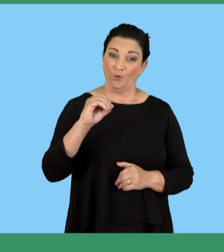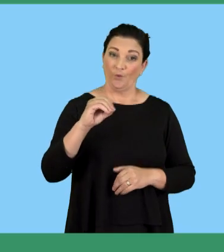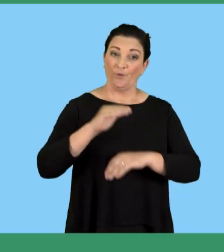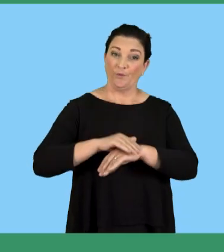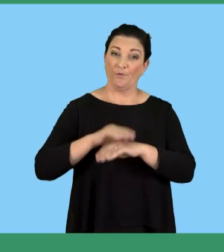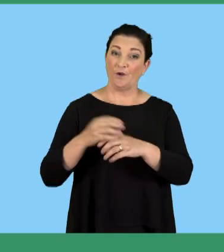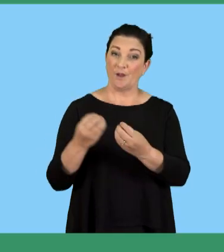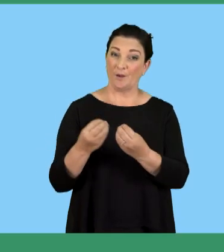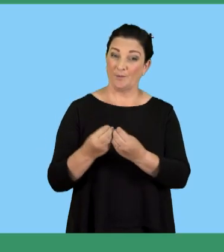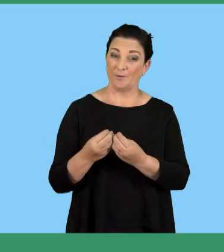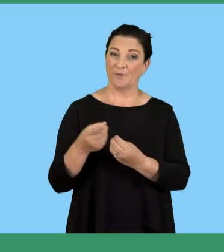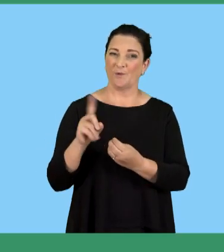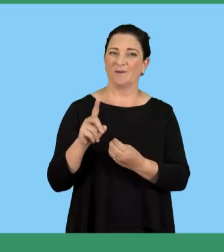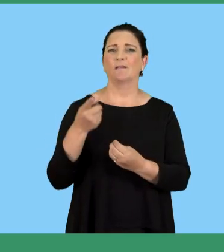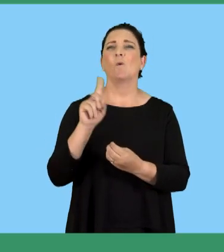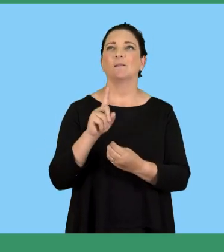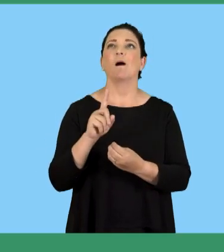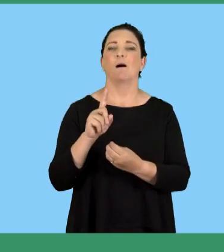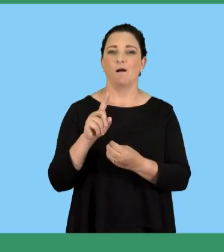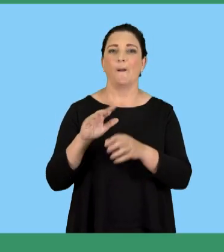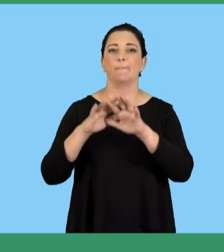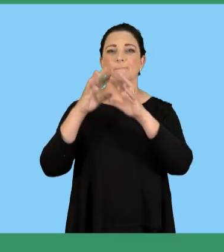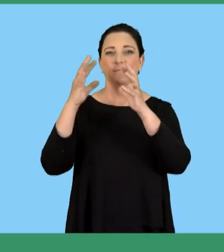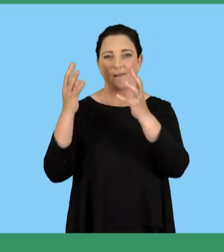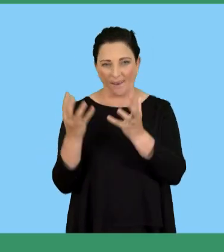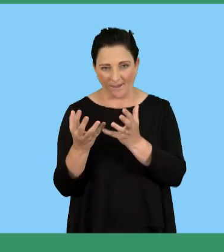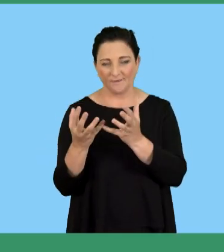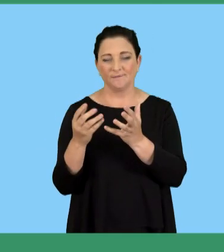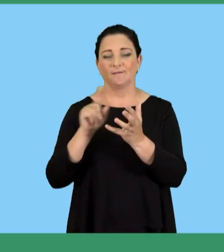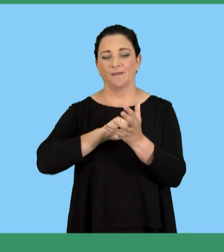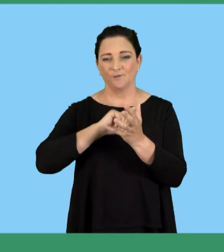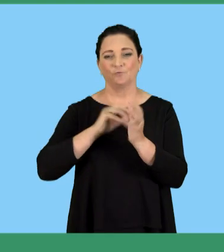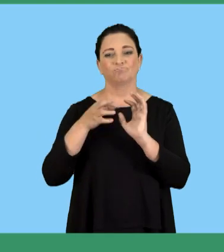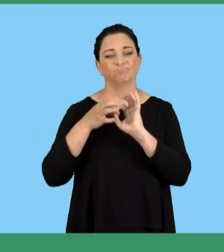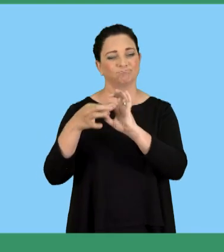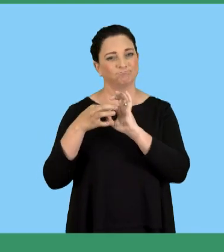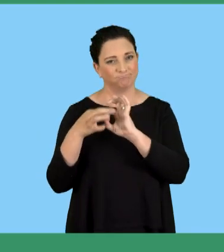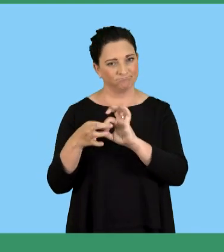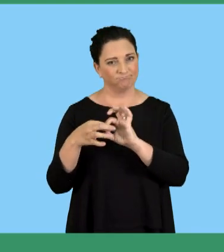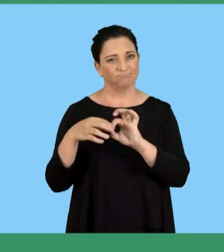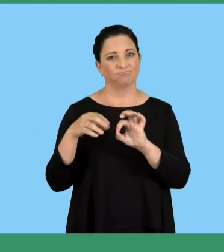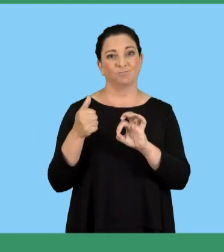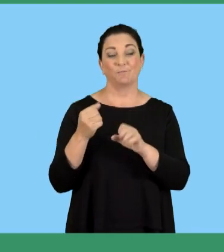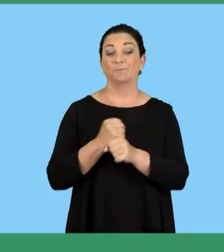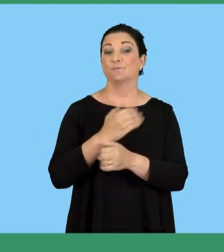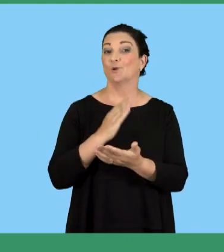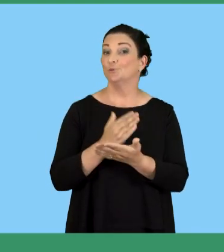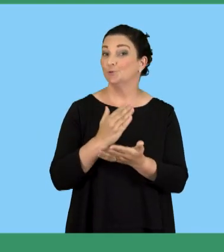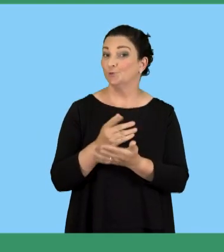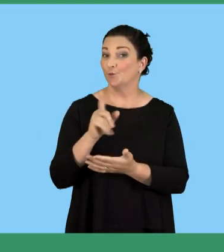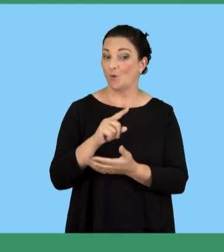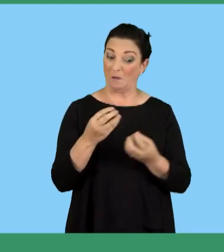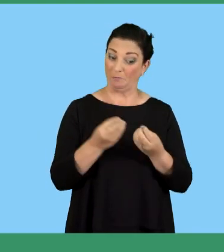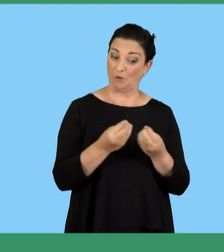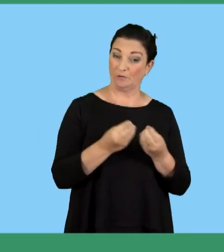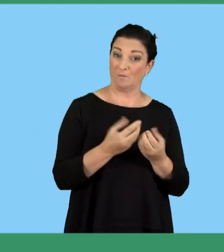products. So that talks to what? Planet, because eco-friendly talks to making sure that, or